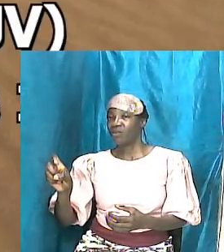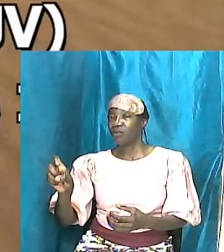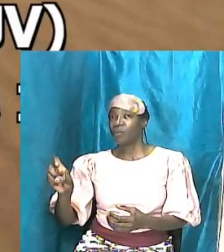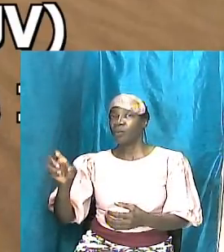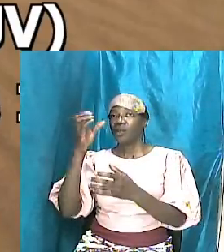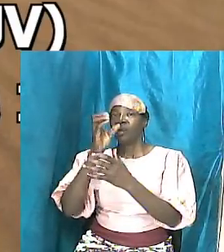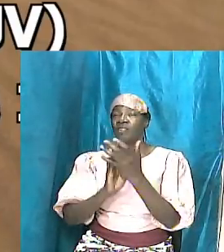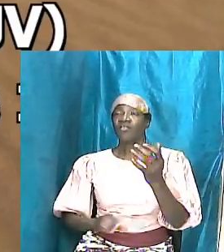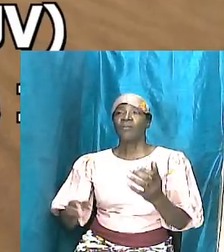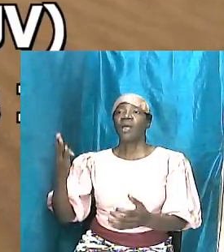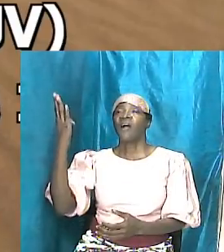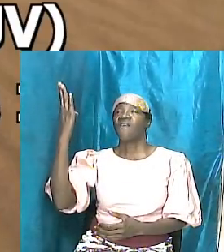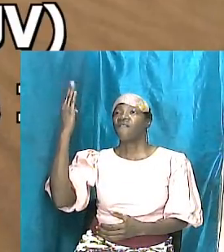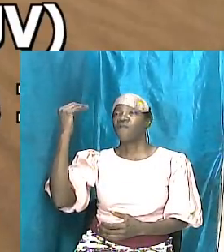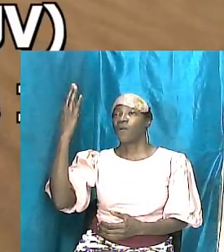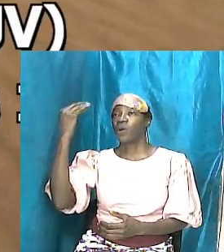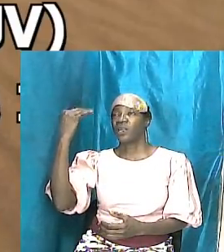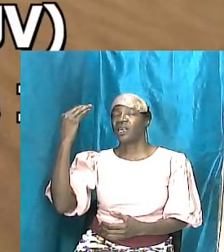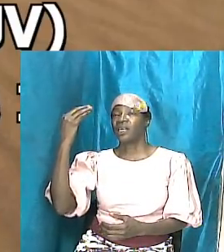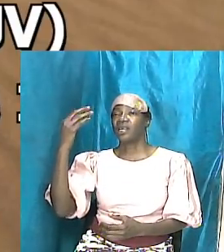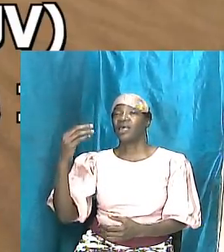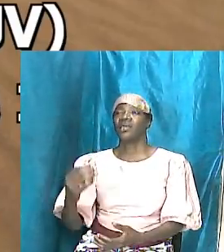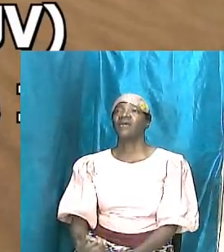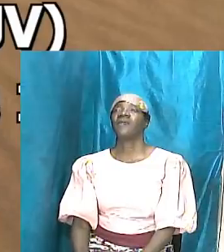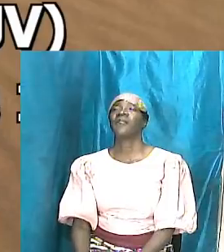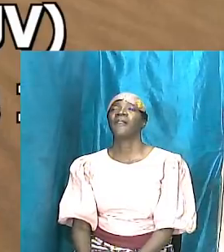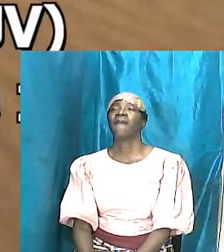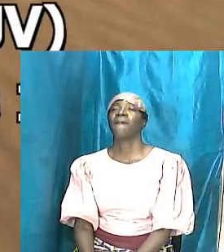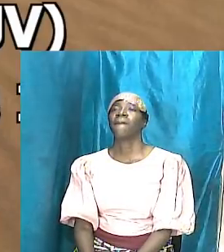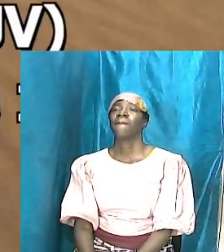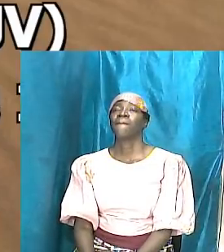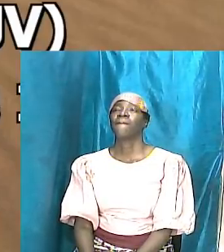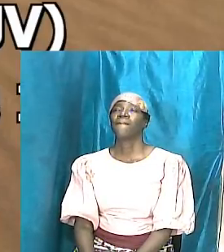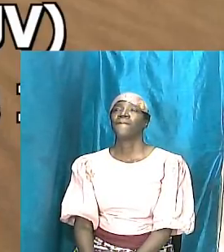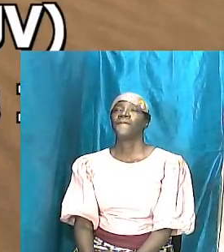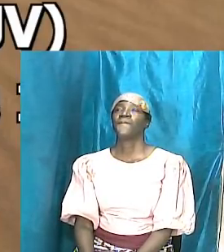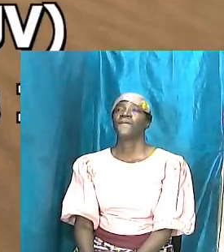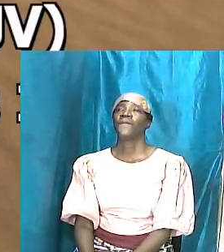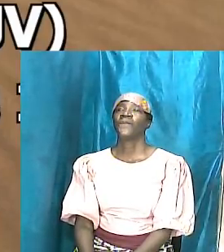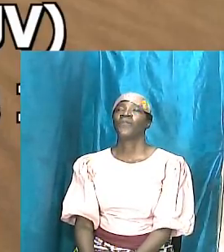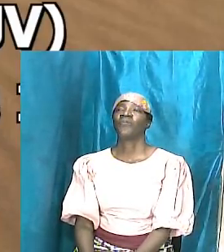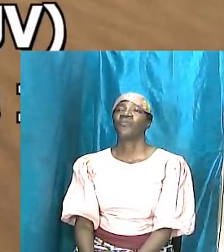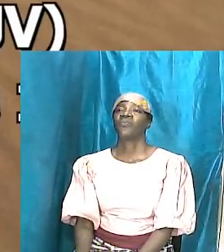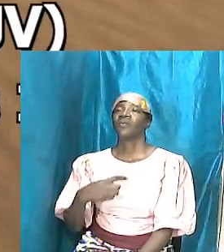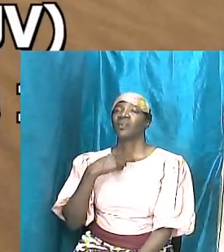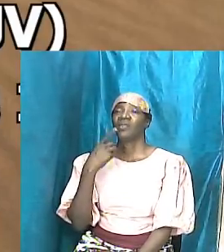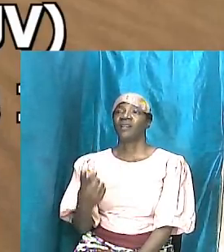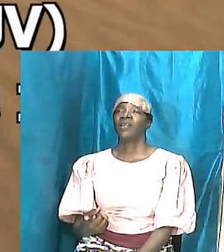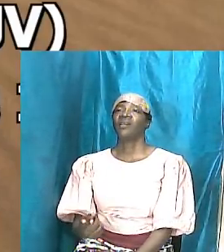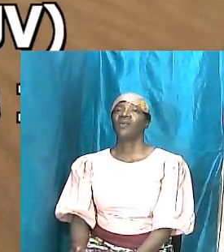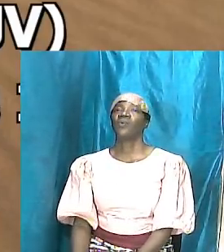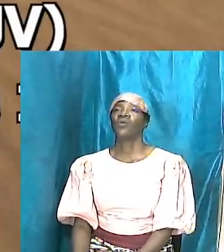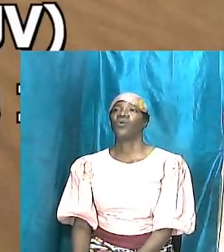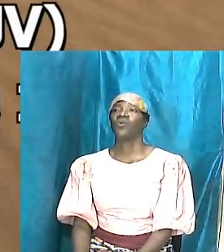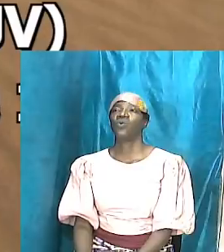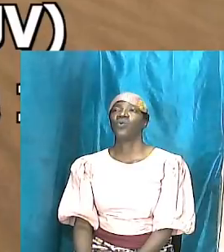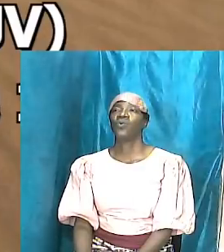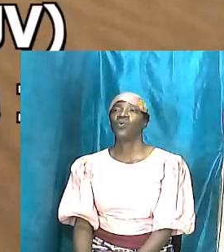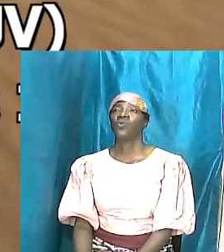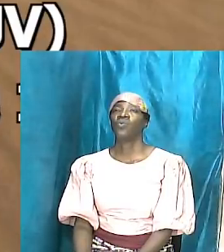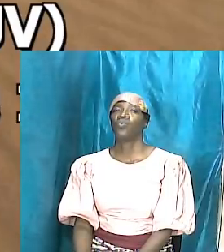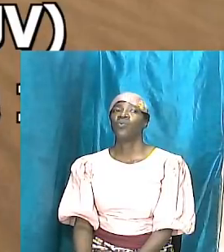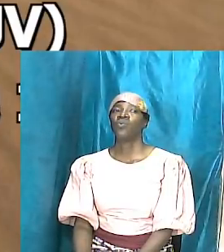Exodus 14 tells us and gives us something very, very important. Very, very important for